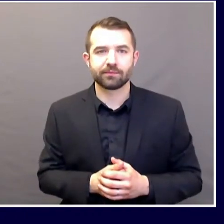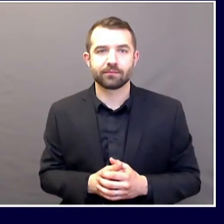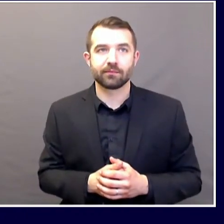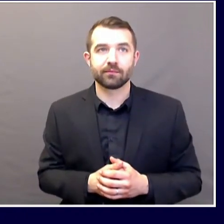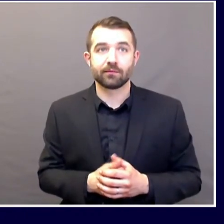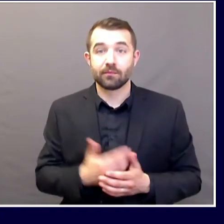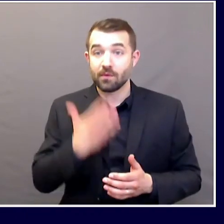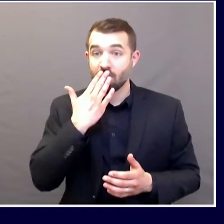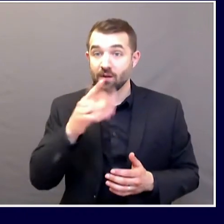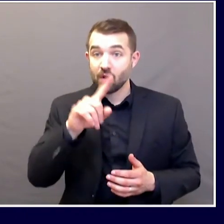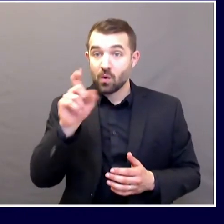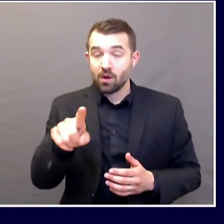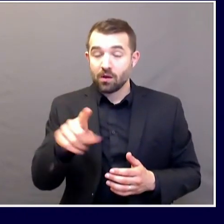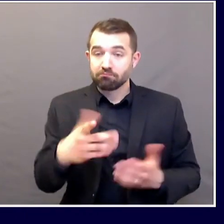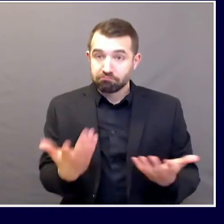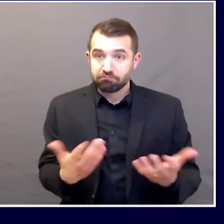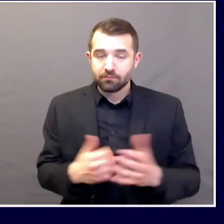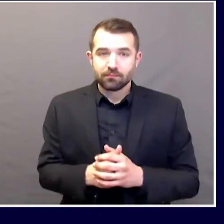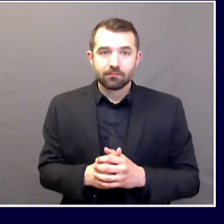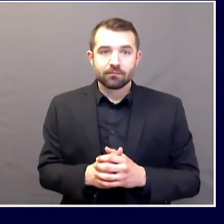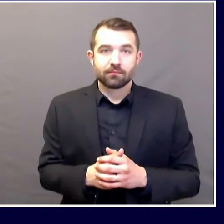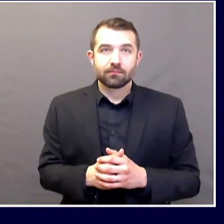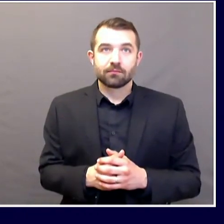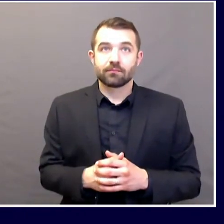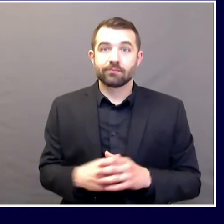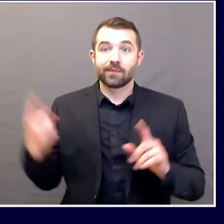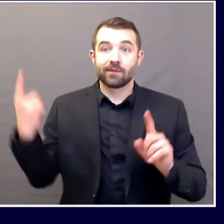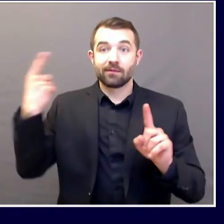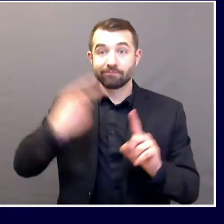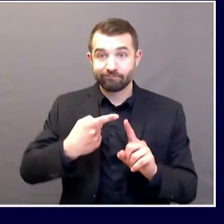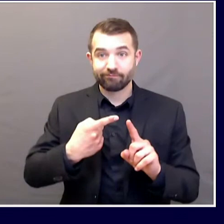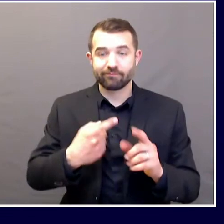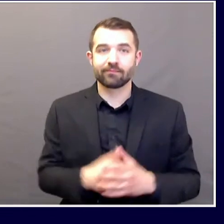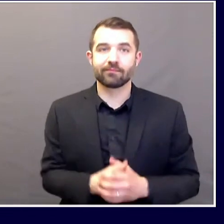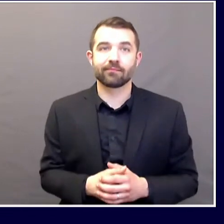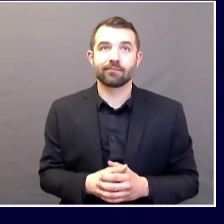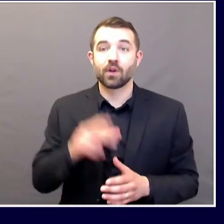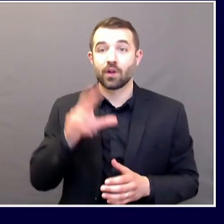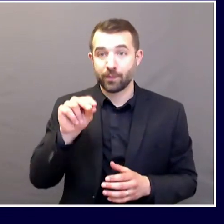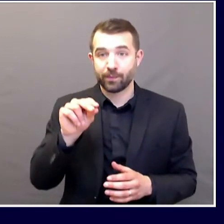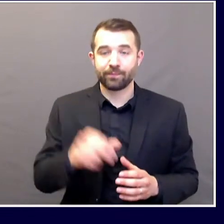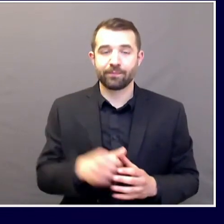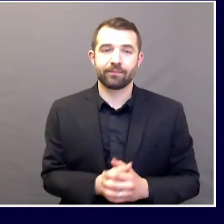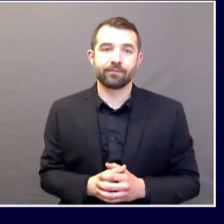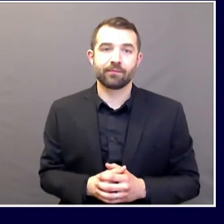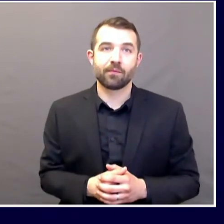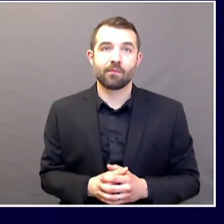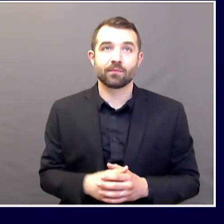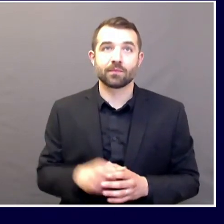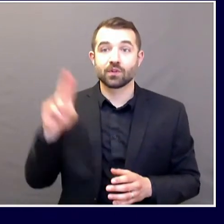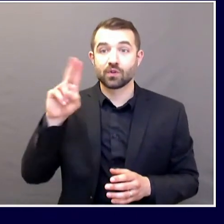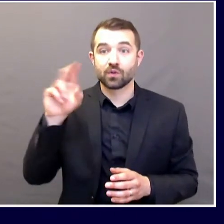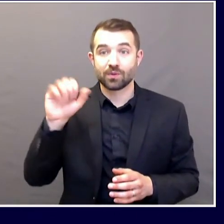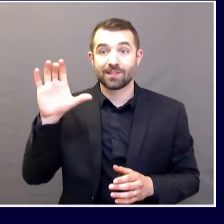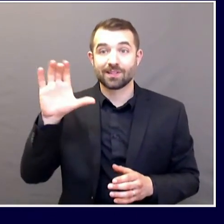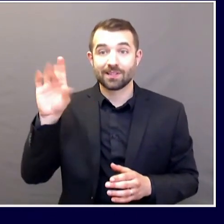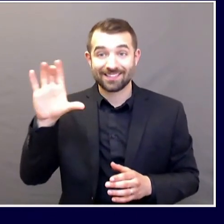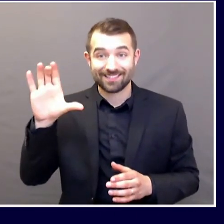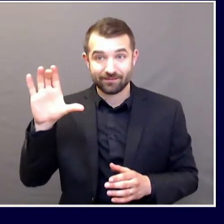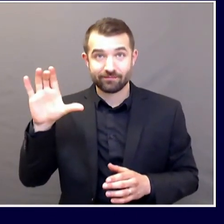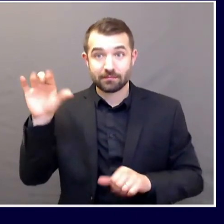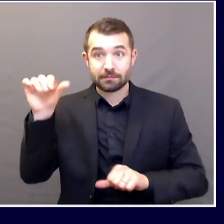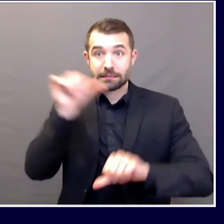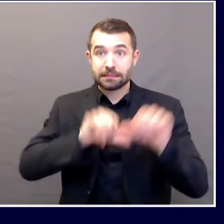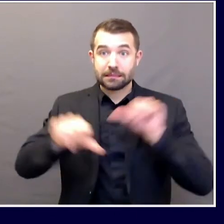So the bottom line is no. The guidance there from the U.S. CDC as well as the scientific brief that accompanied